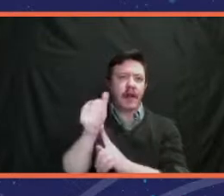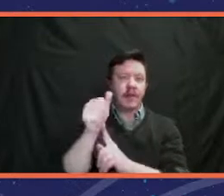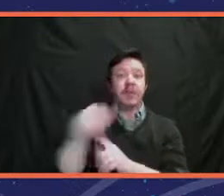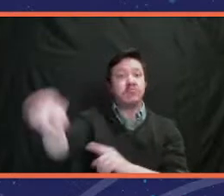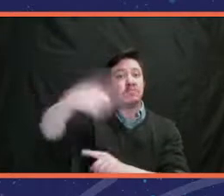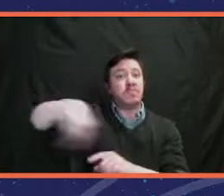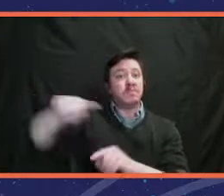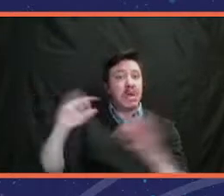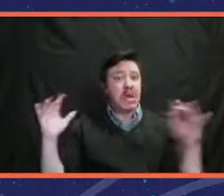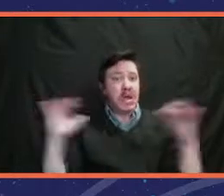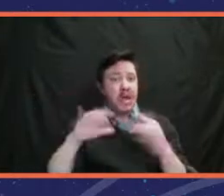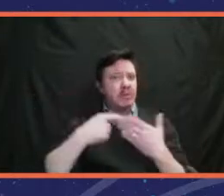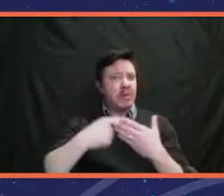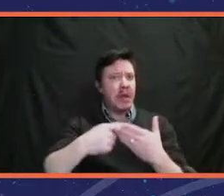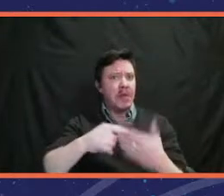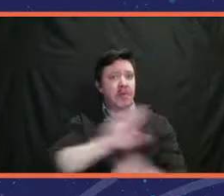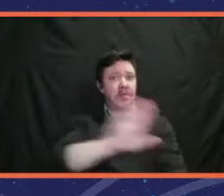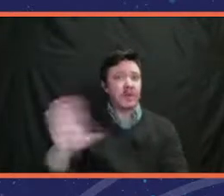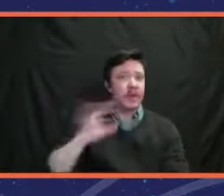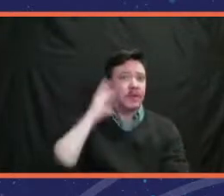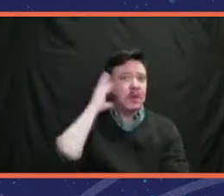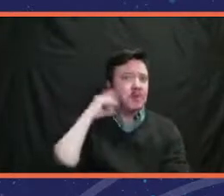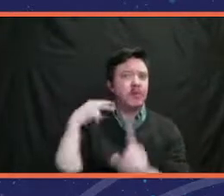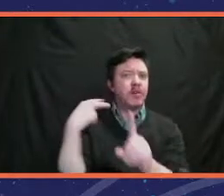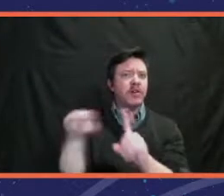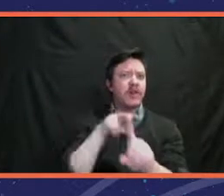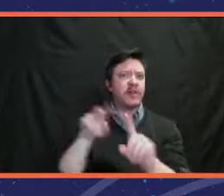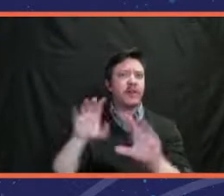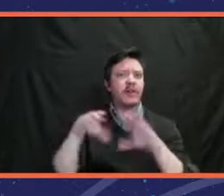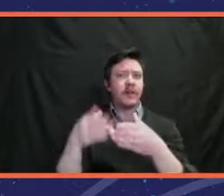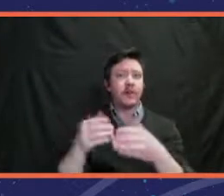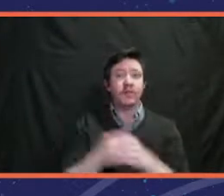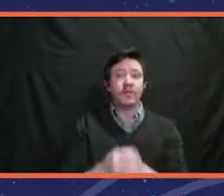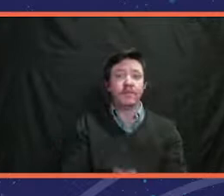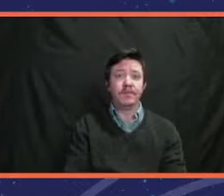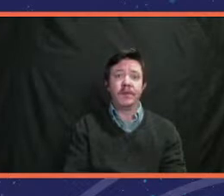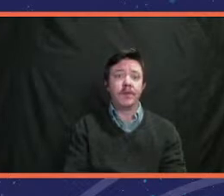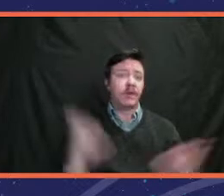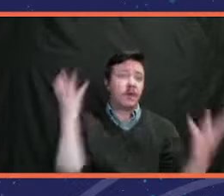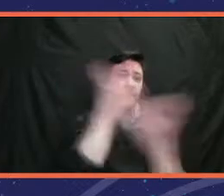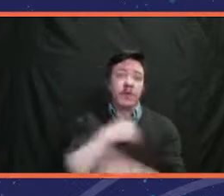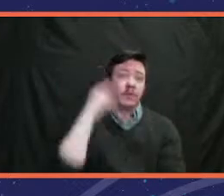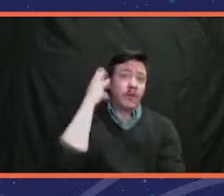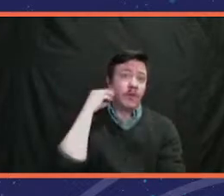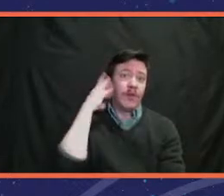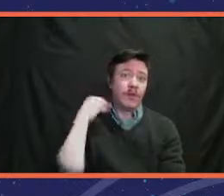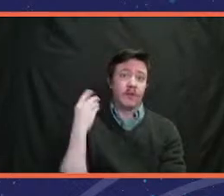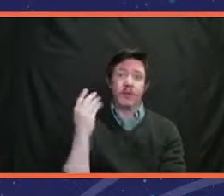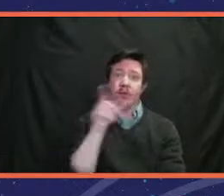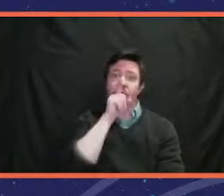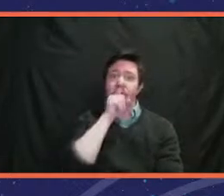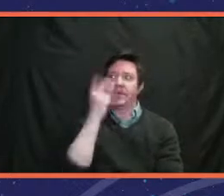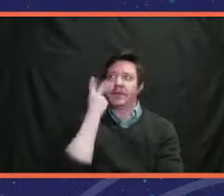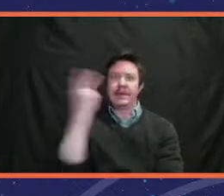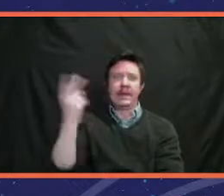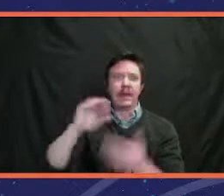their experiences and insights as a group. And it was really just such a beautiful experience to bring that community together.